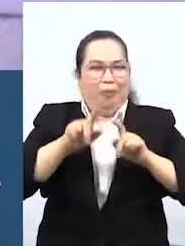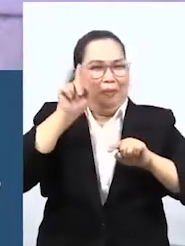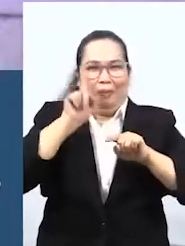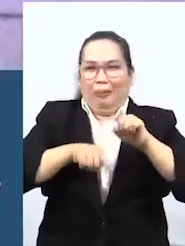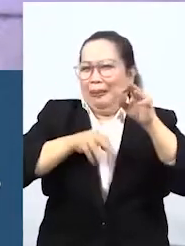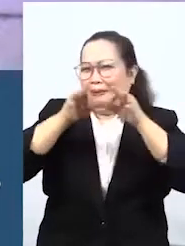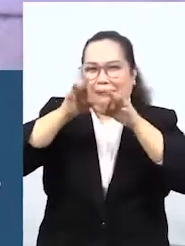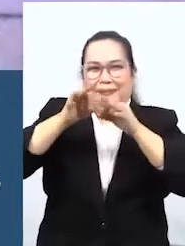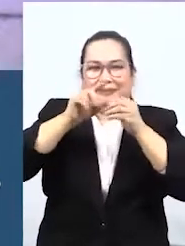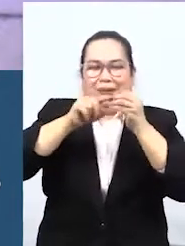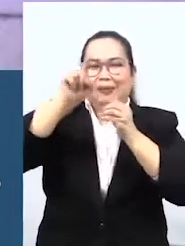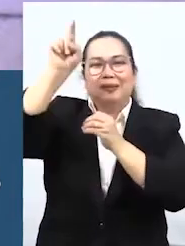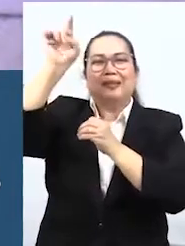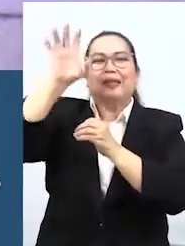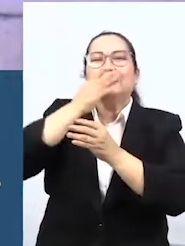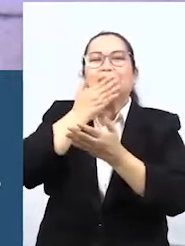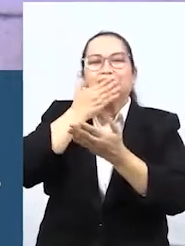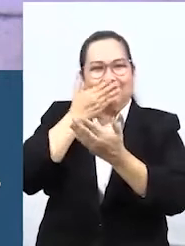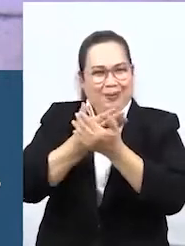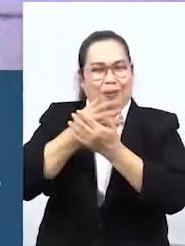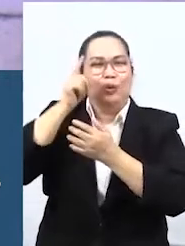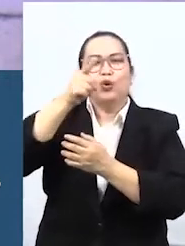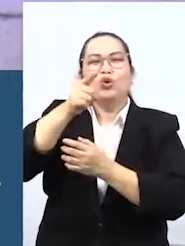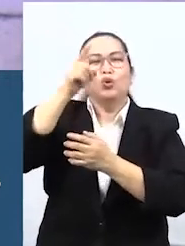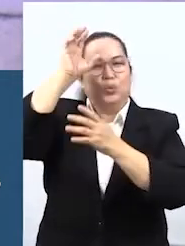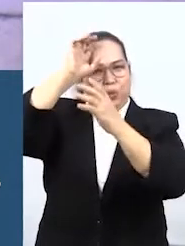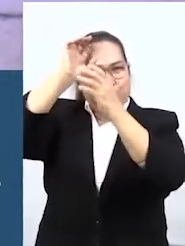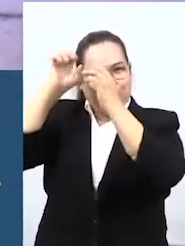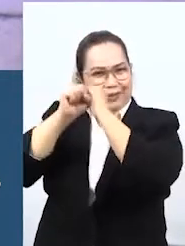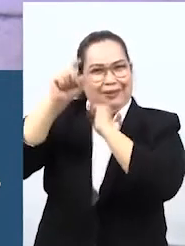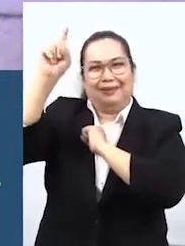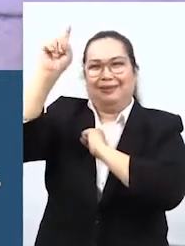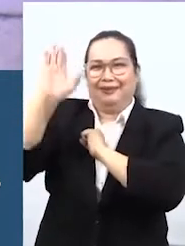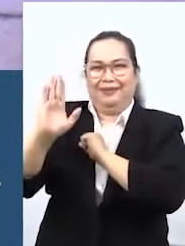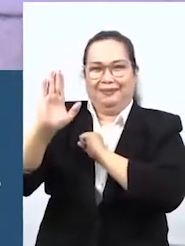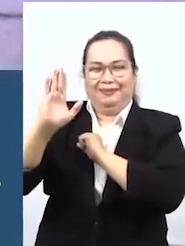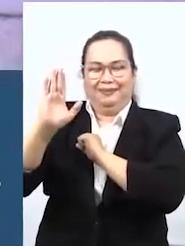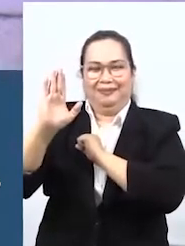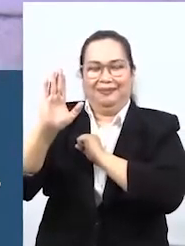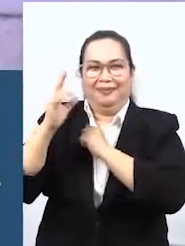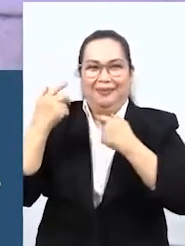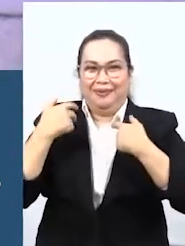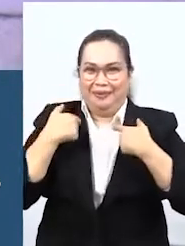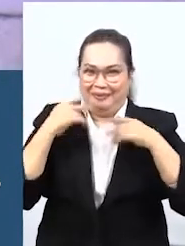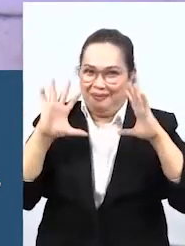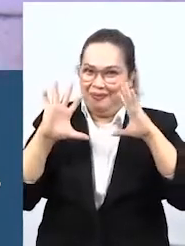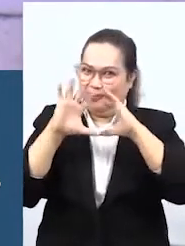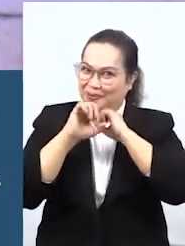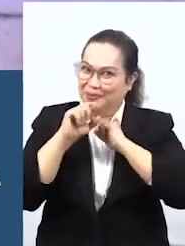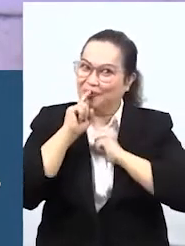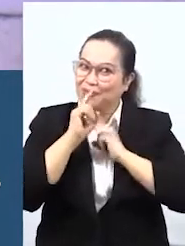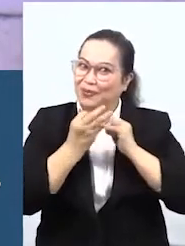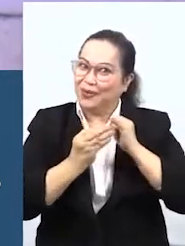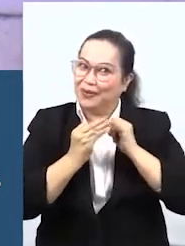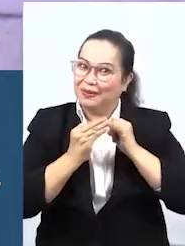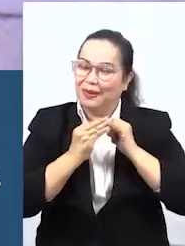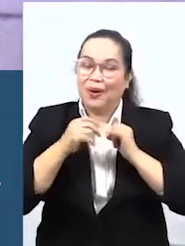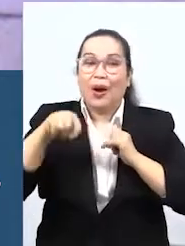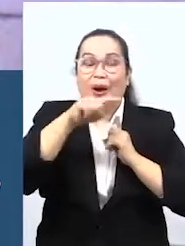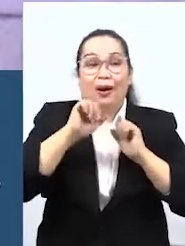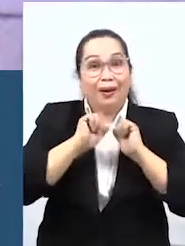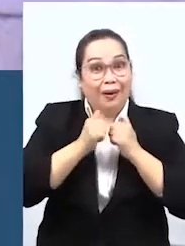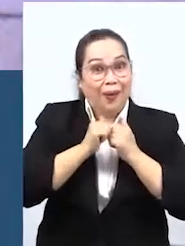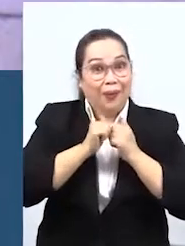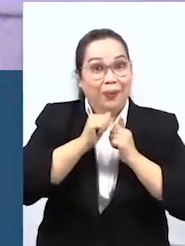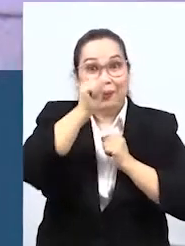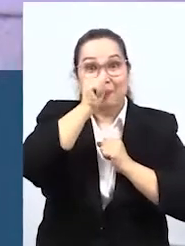good you Can Trust him and here's the final way how do we persevere in